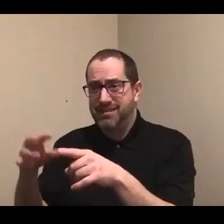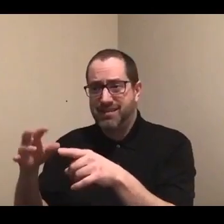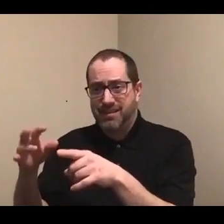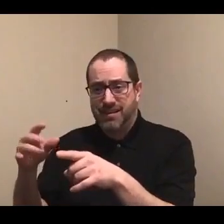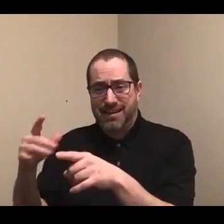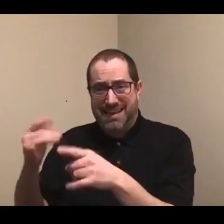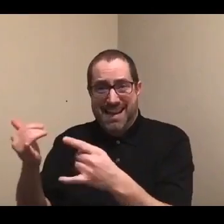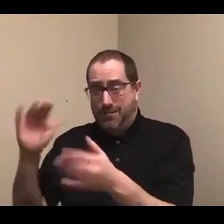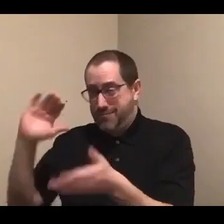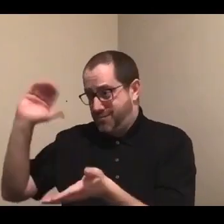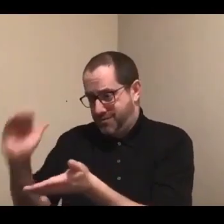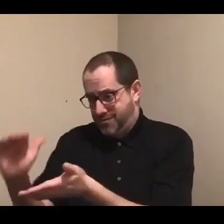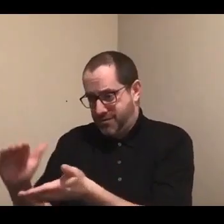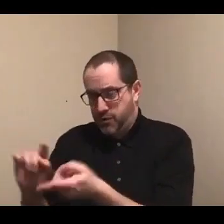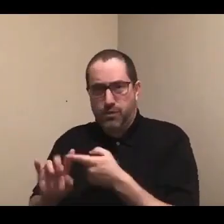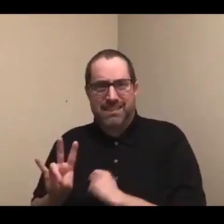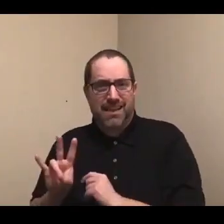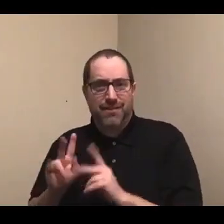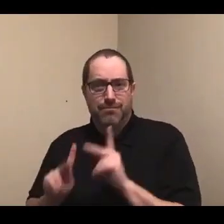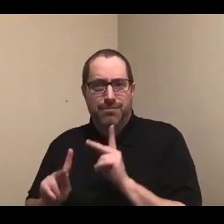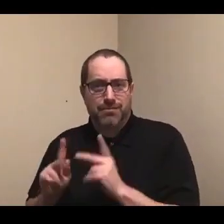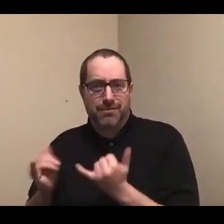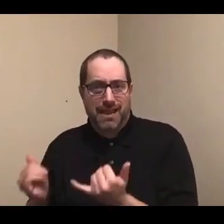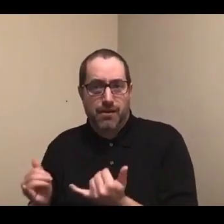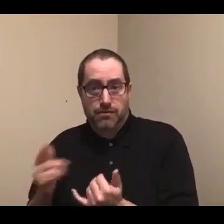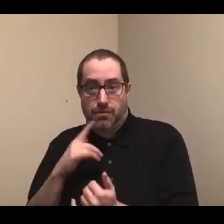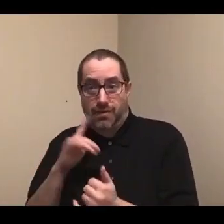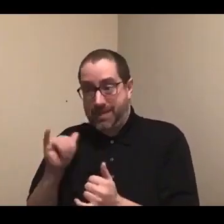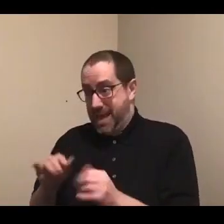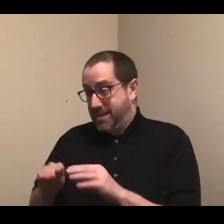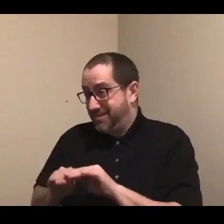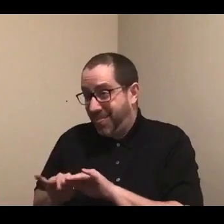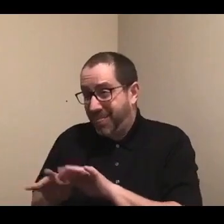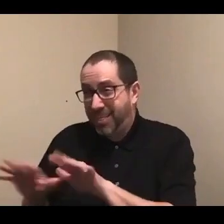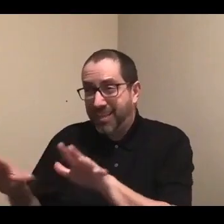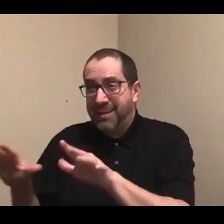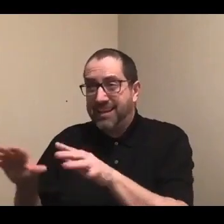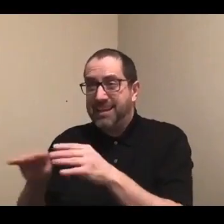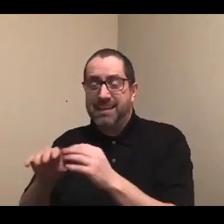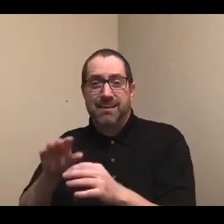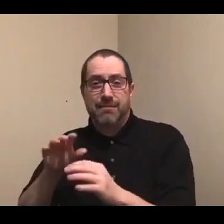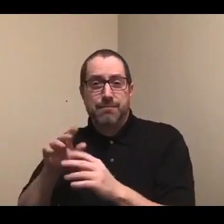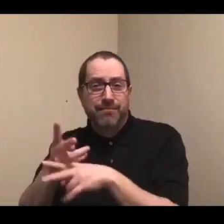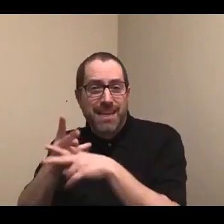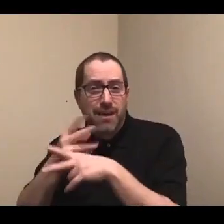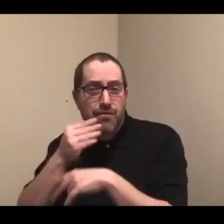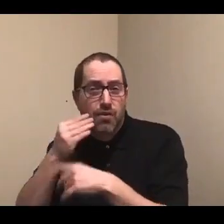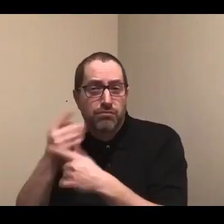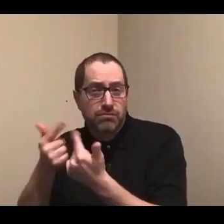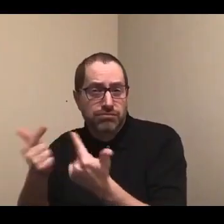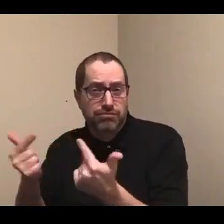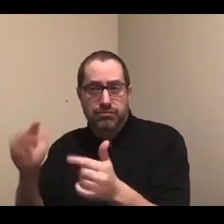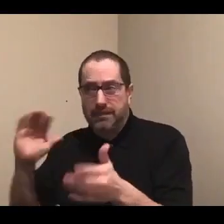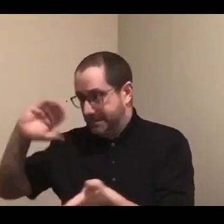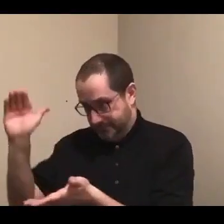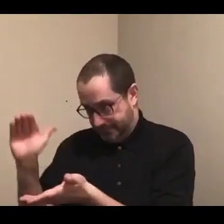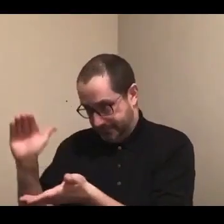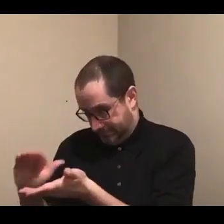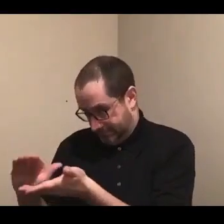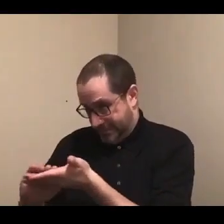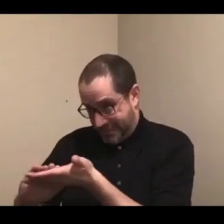manage with some of our most vulnerable has been a huge relief on the system, and that's directly due to the vaccination program. So the race is on, and